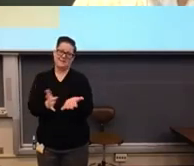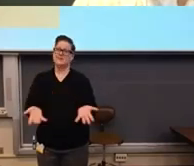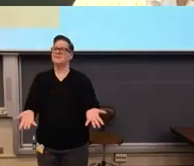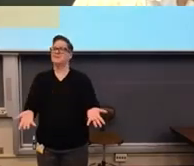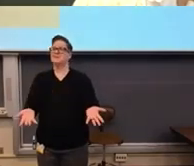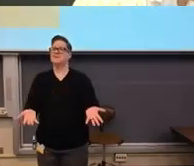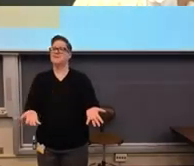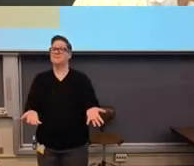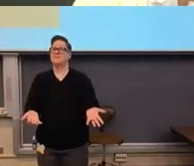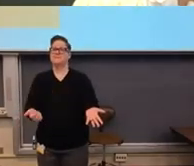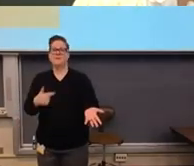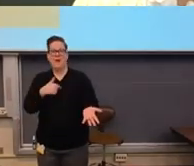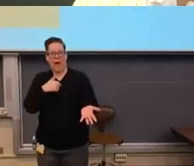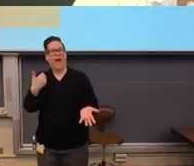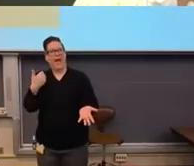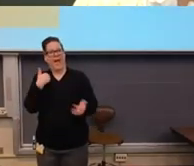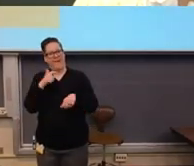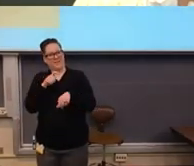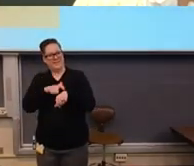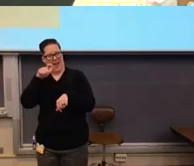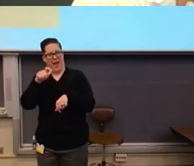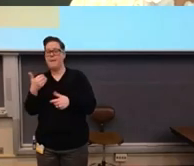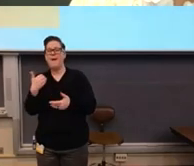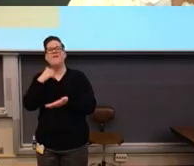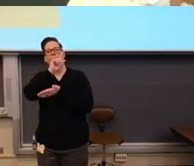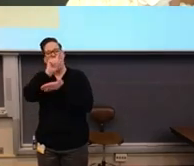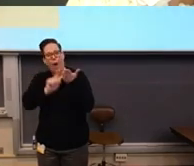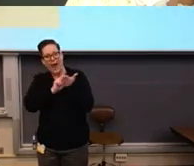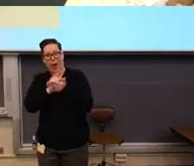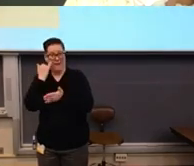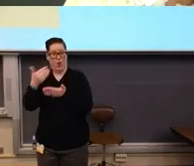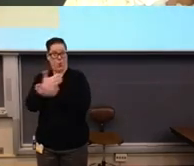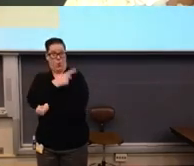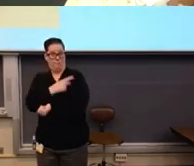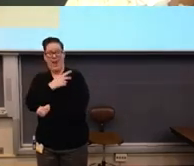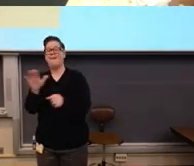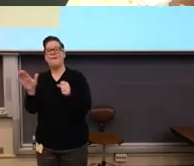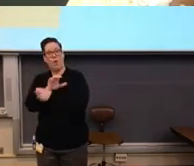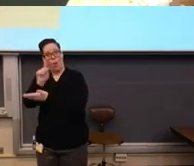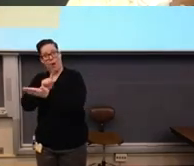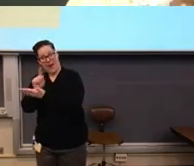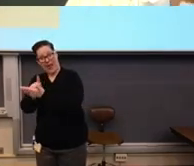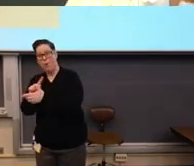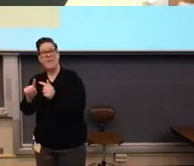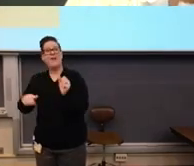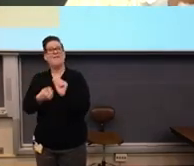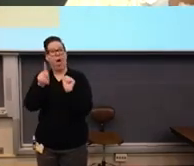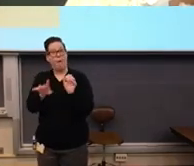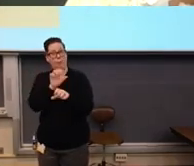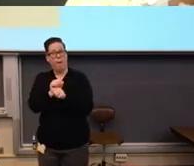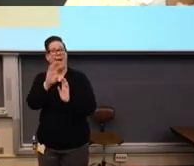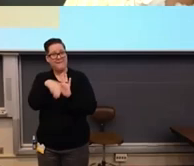I have the tincture of time with the patient. I have an hour for every new patient assessment and 30 minutes for every follow-up. And I've got